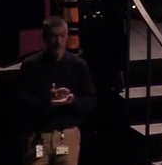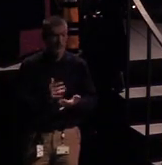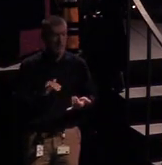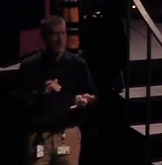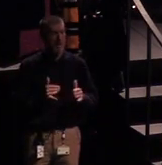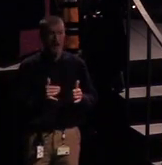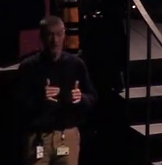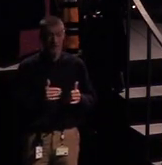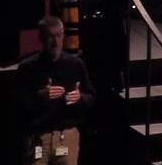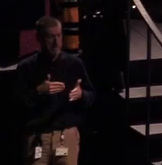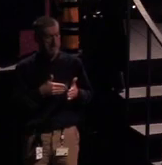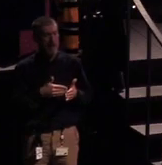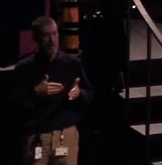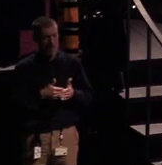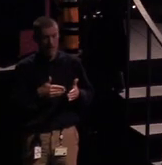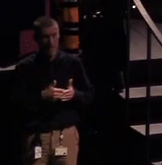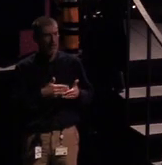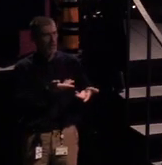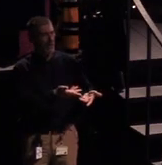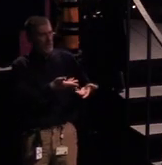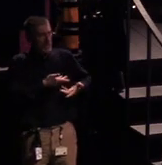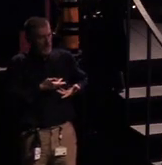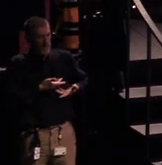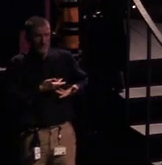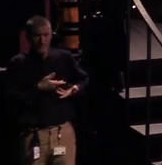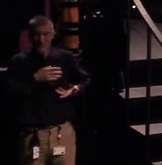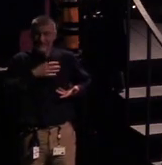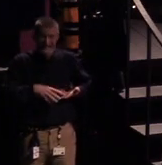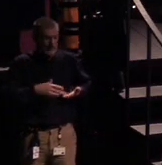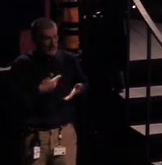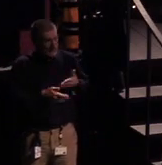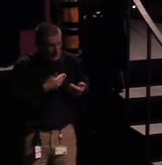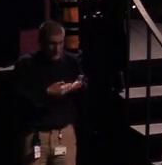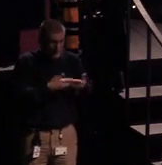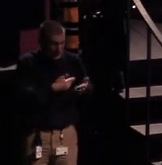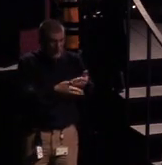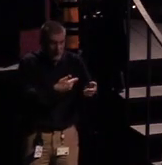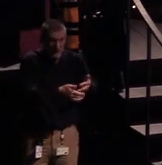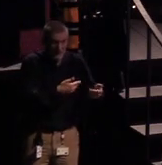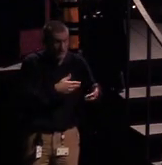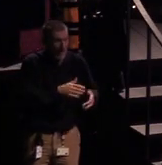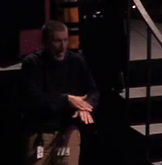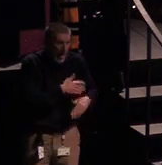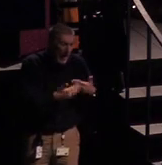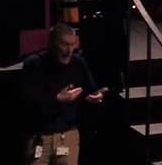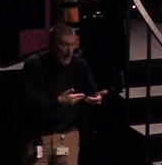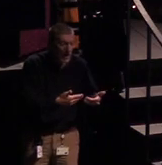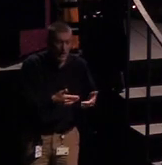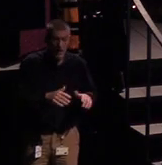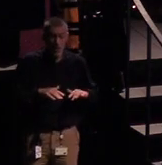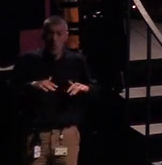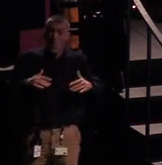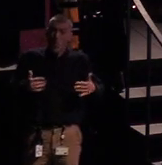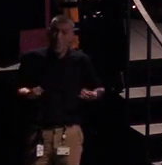that need time and resources to unpick you can make a radical impact straightaway by